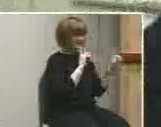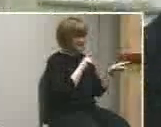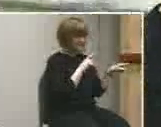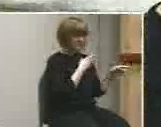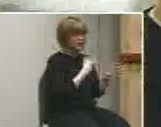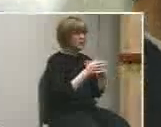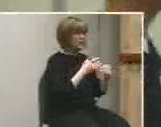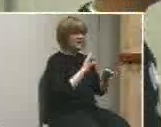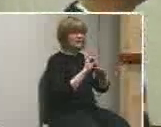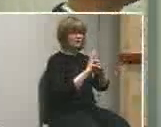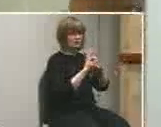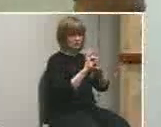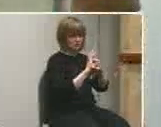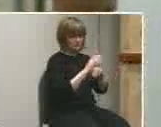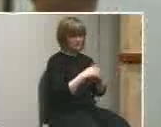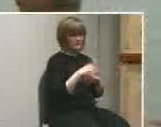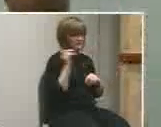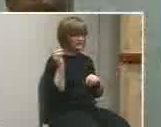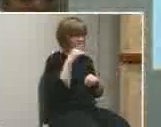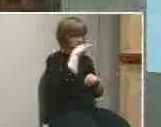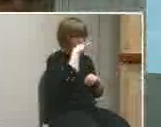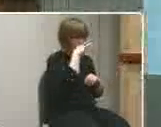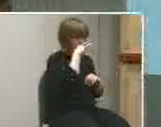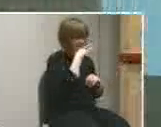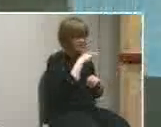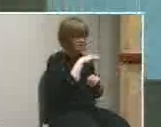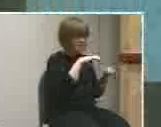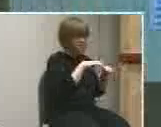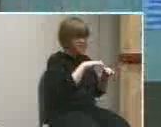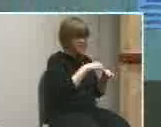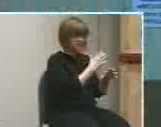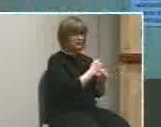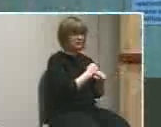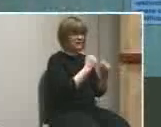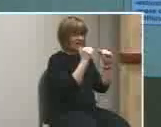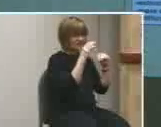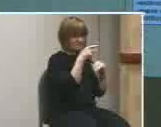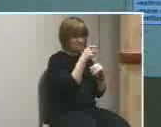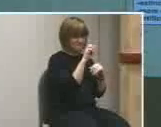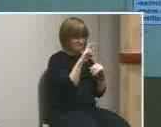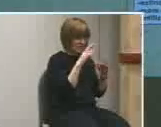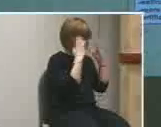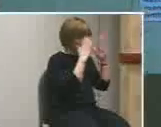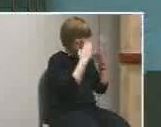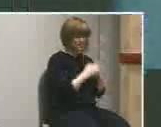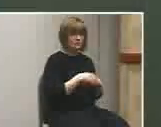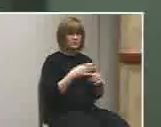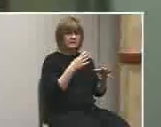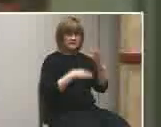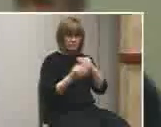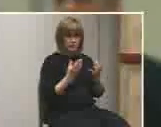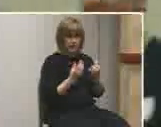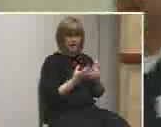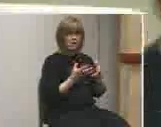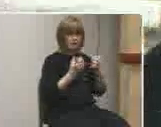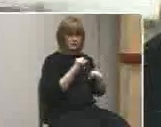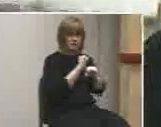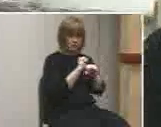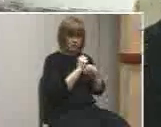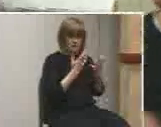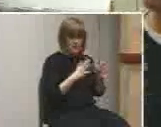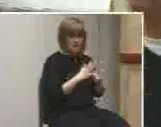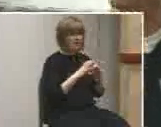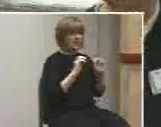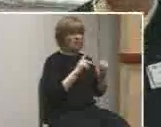function said. So this kid does that to get peer attention. What would you like him to do instead? We'd like him to get his work done, blah, blah, blah. And then the question I'd have